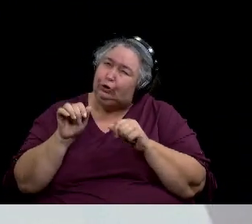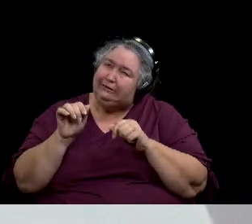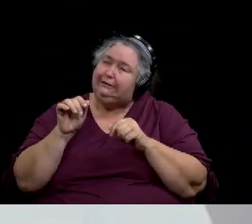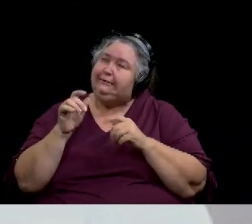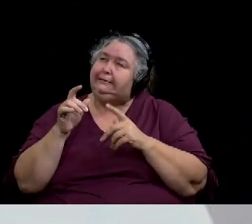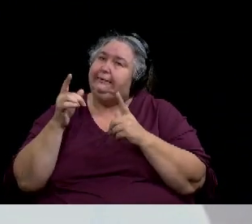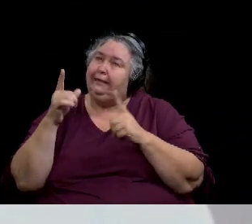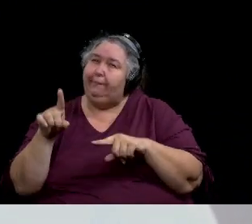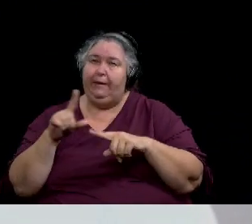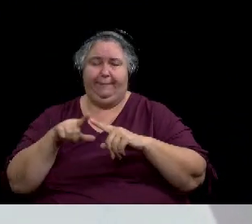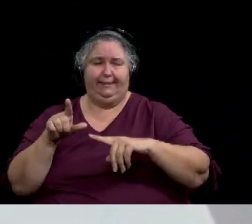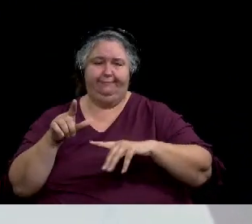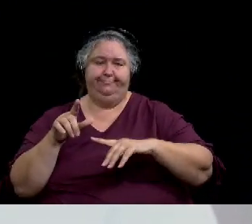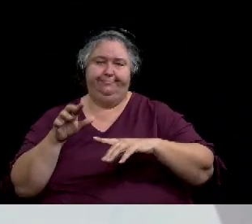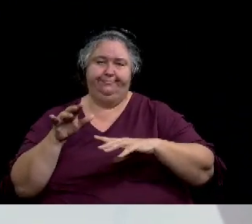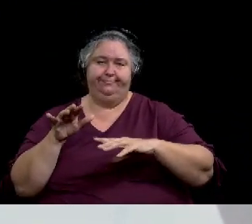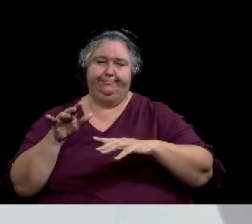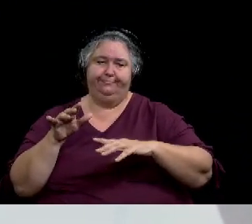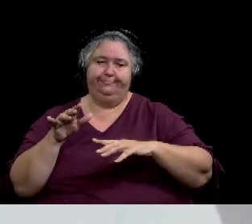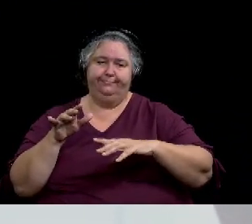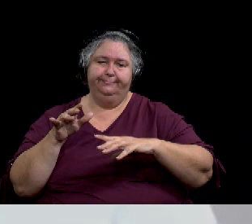the timing of this